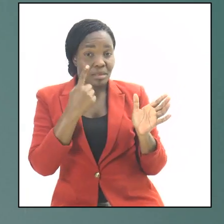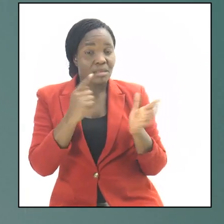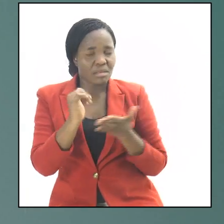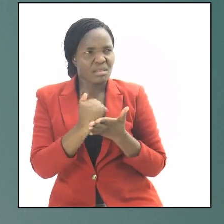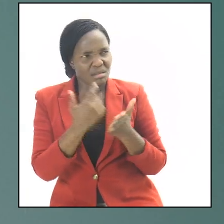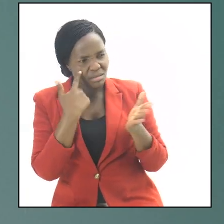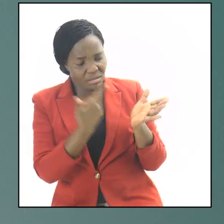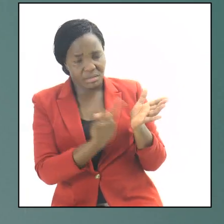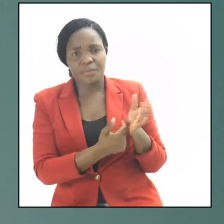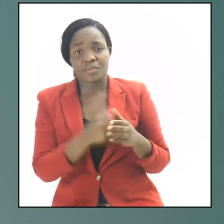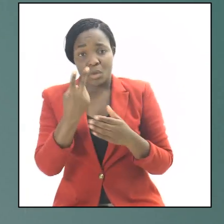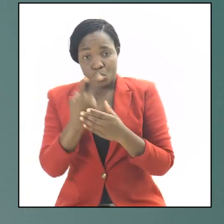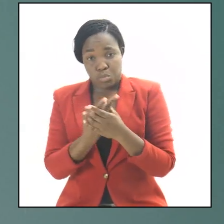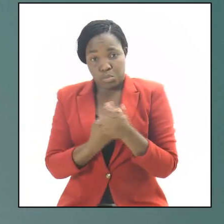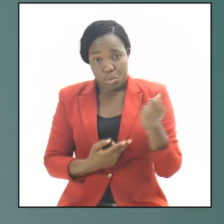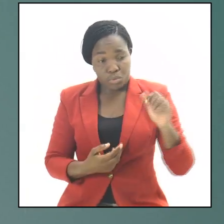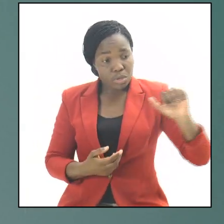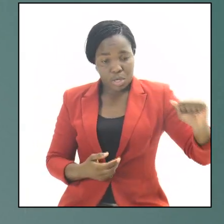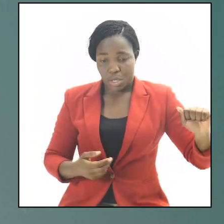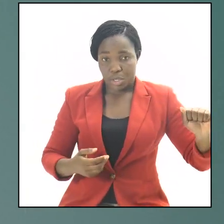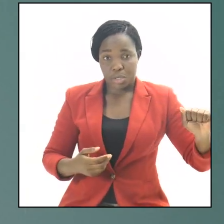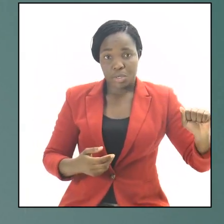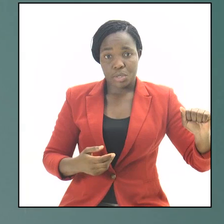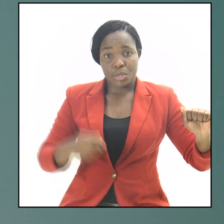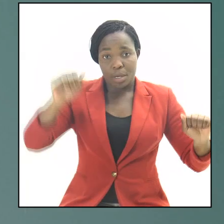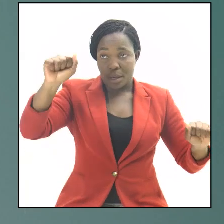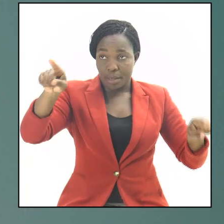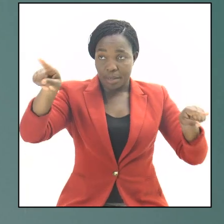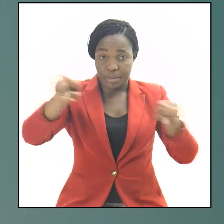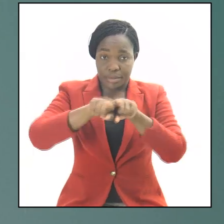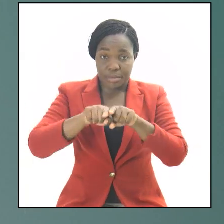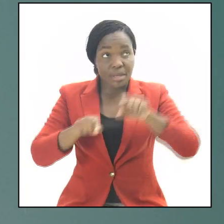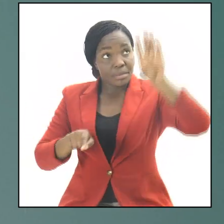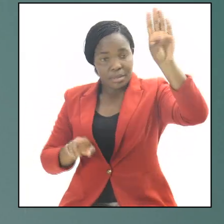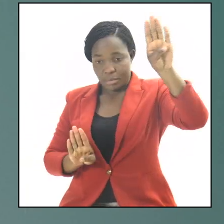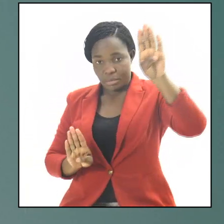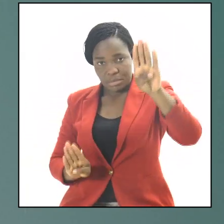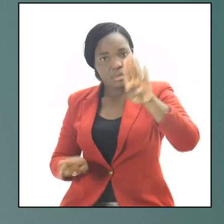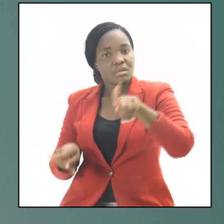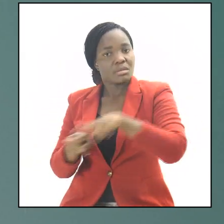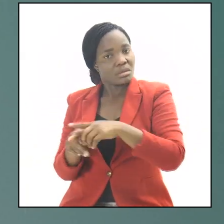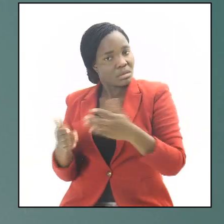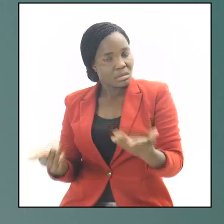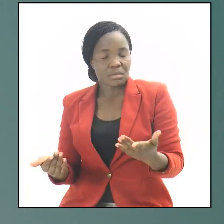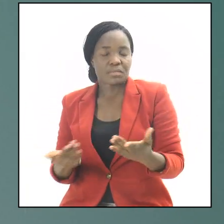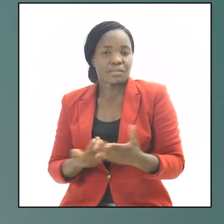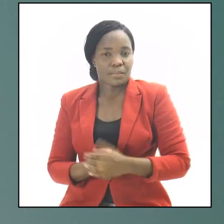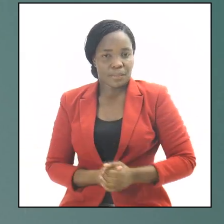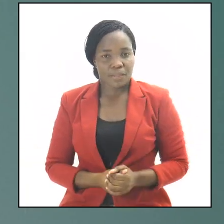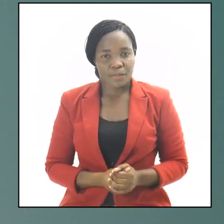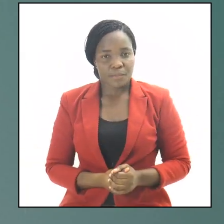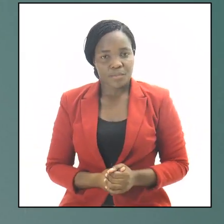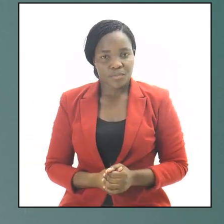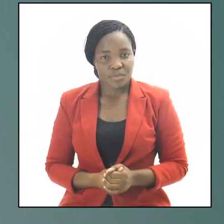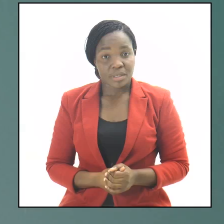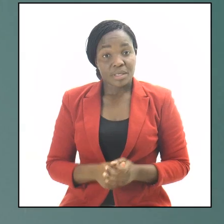clearly. Both angles A are the same and both angles B are the same. The opposite sides